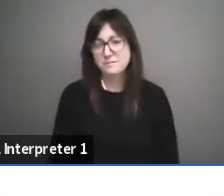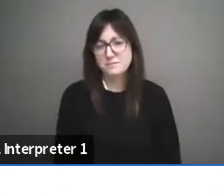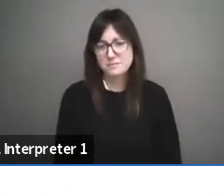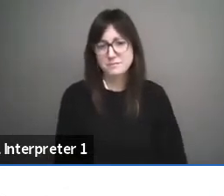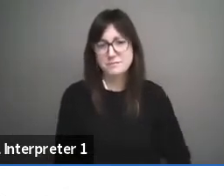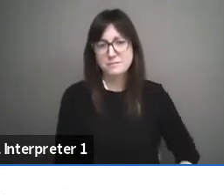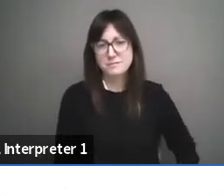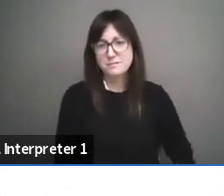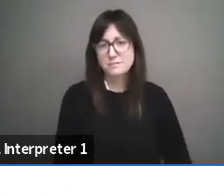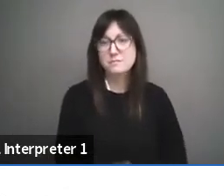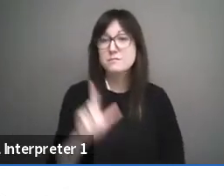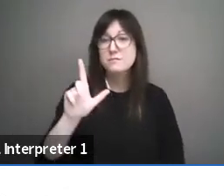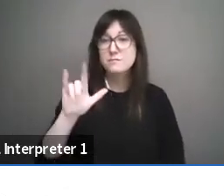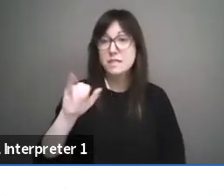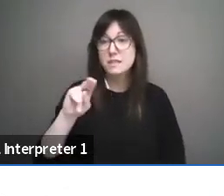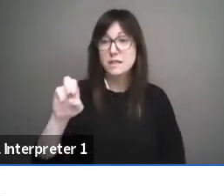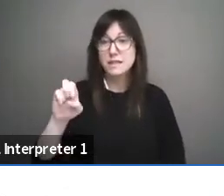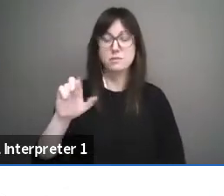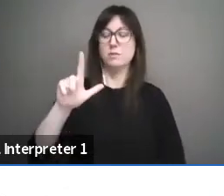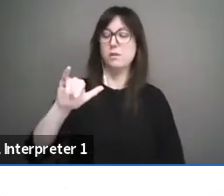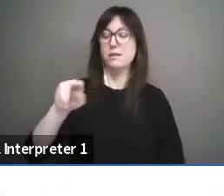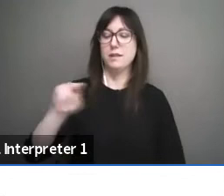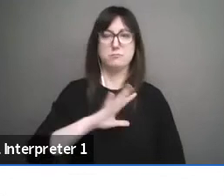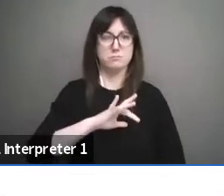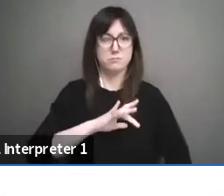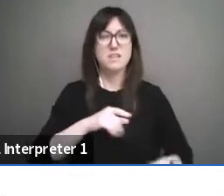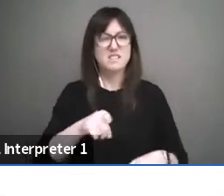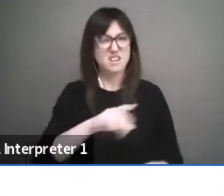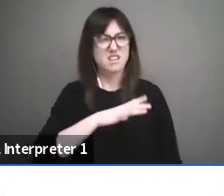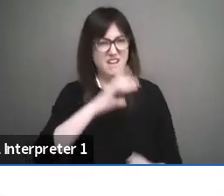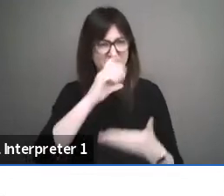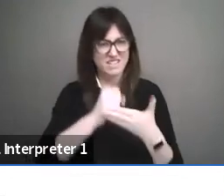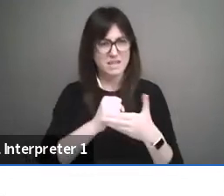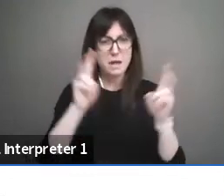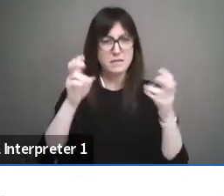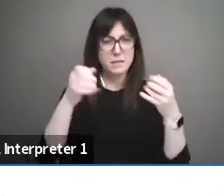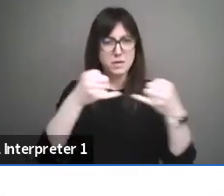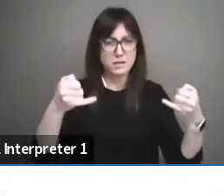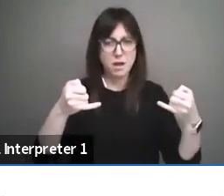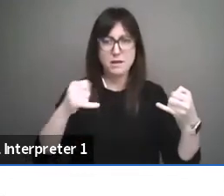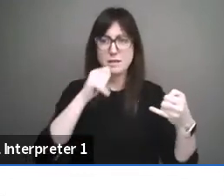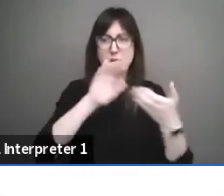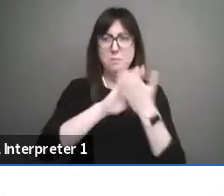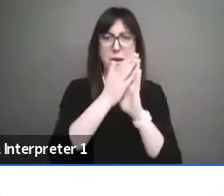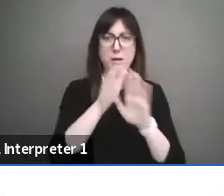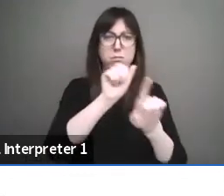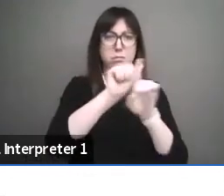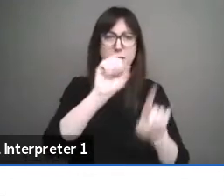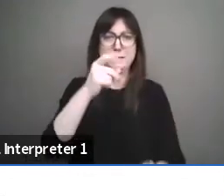And Lynn had a great question here, actually. She said that she's fascinated that the email subject line doesn't get caught in spam. It won't.